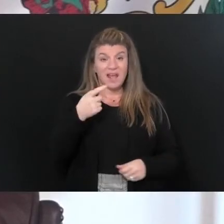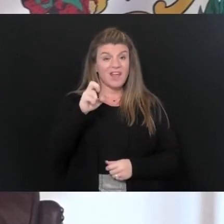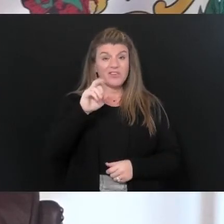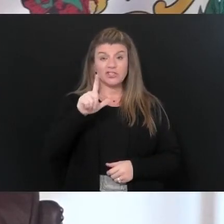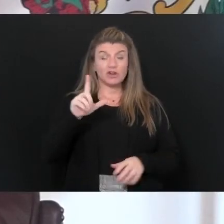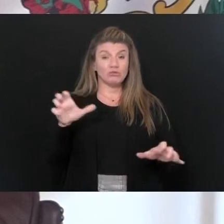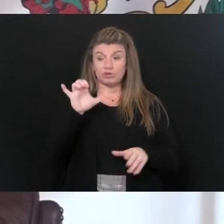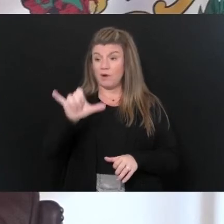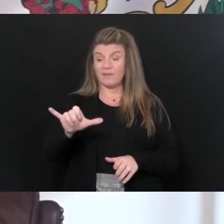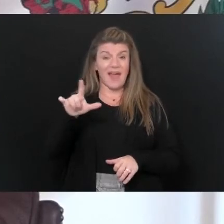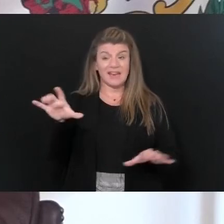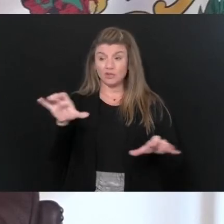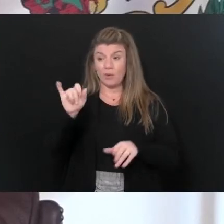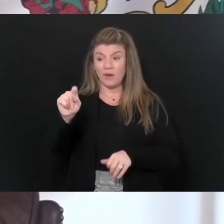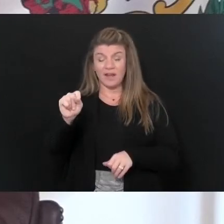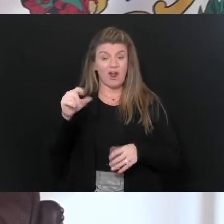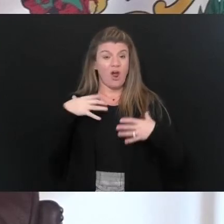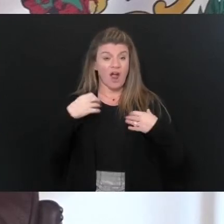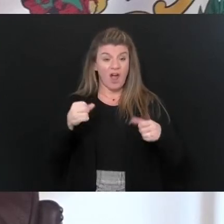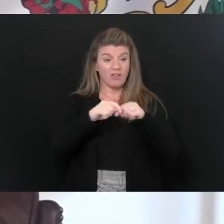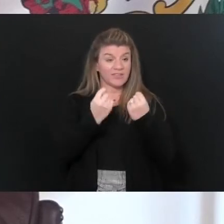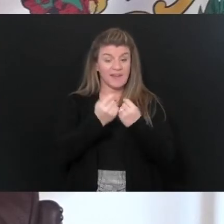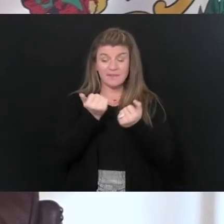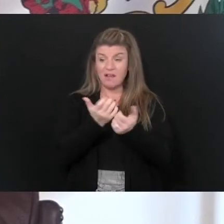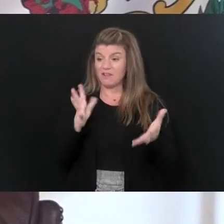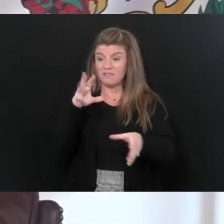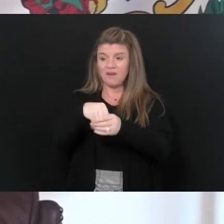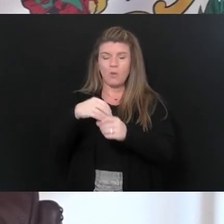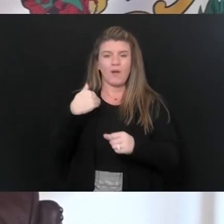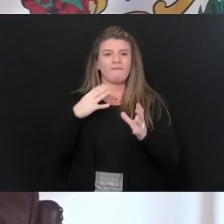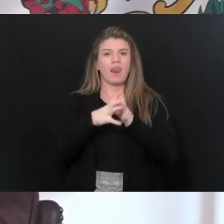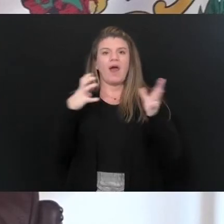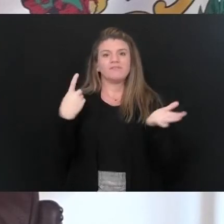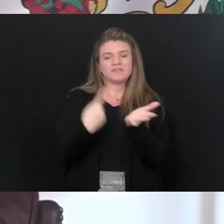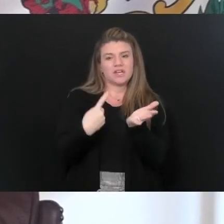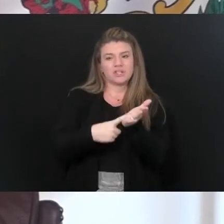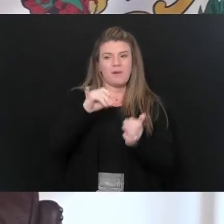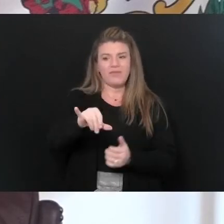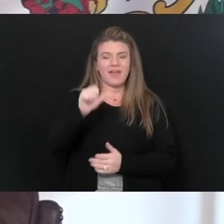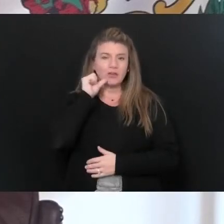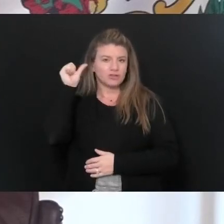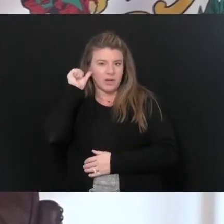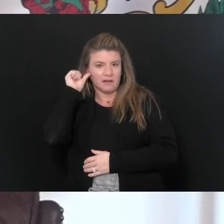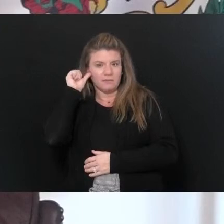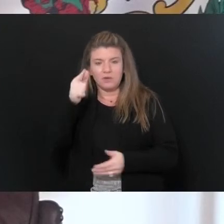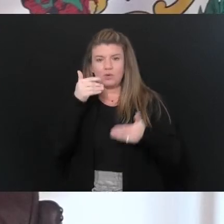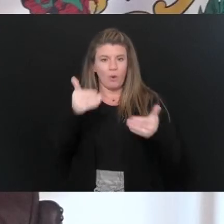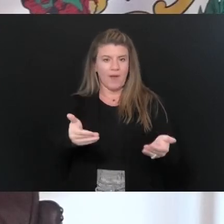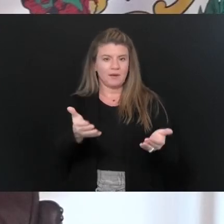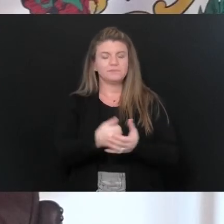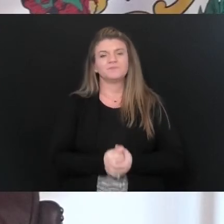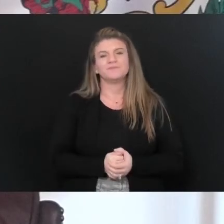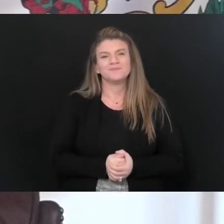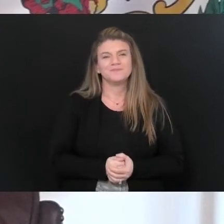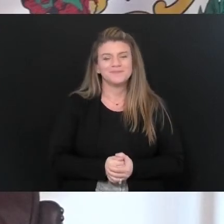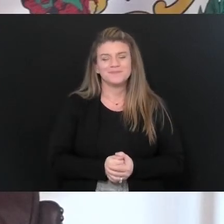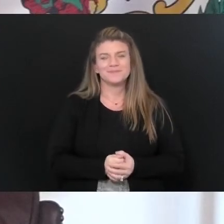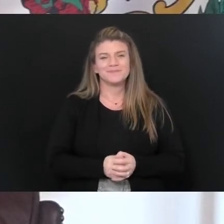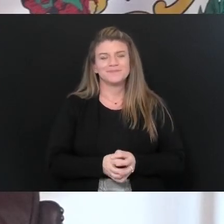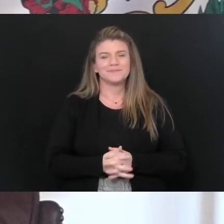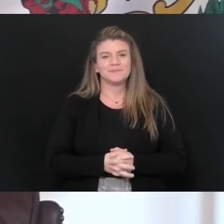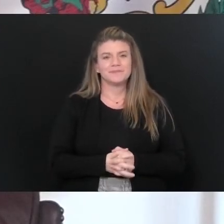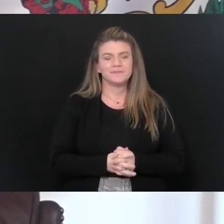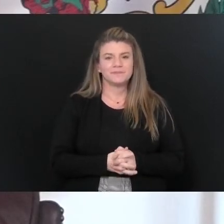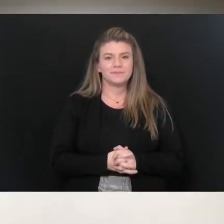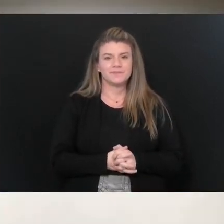He's all over that. Our health teams are all over that. We had all kinds of discussion about that yesterday, but General, you go from there.